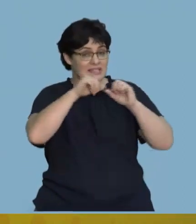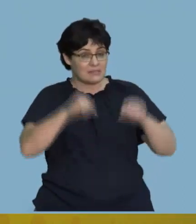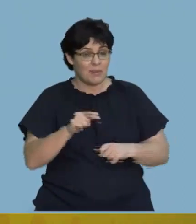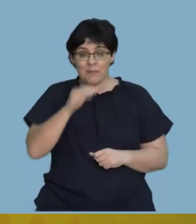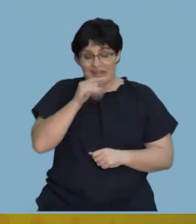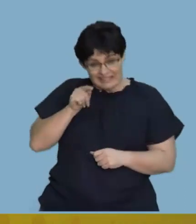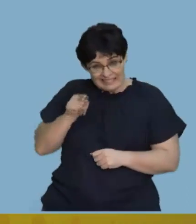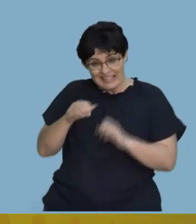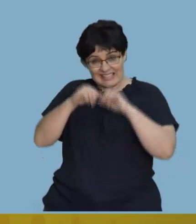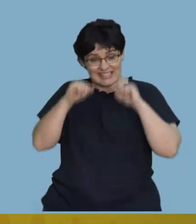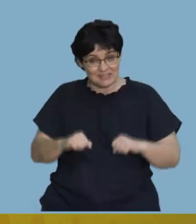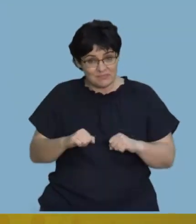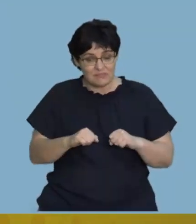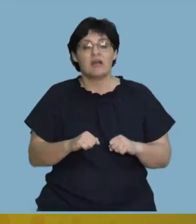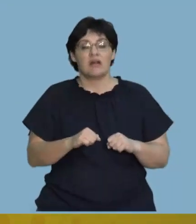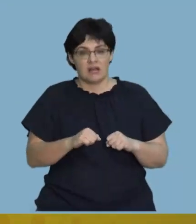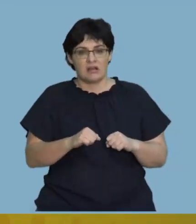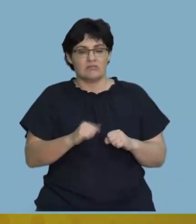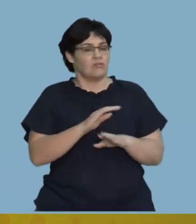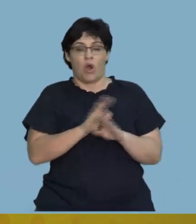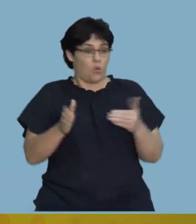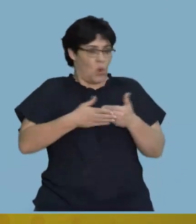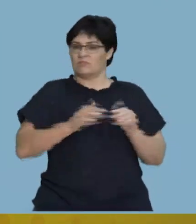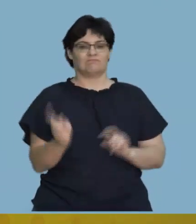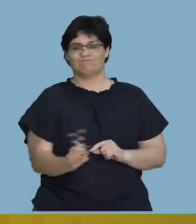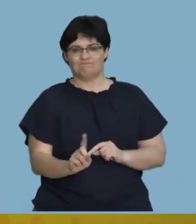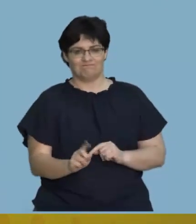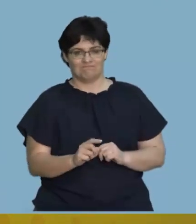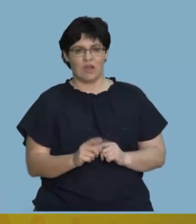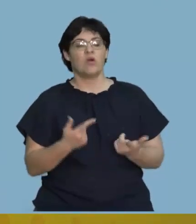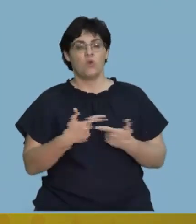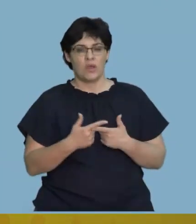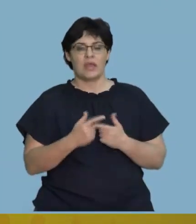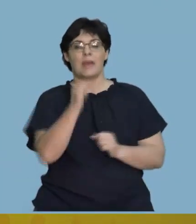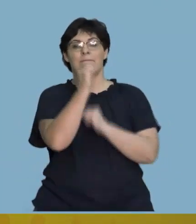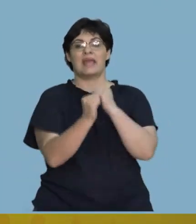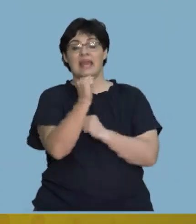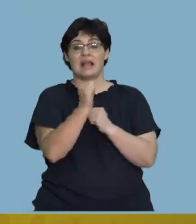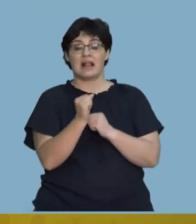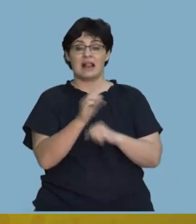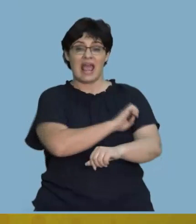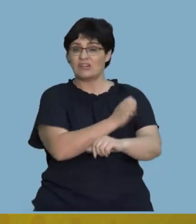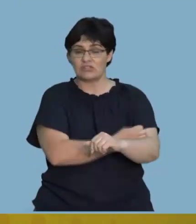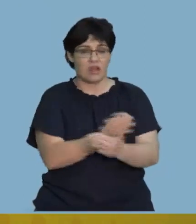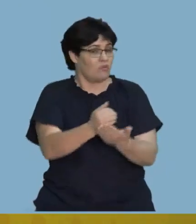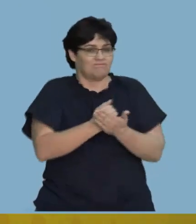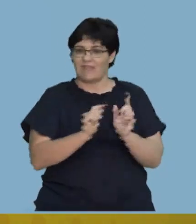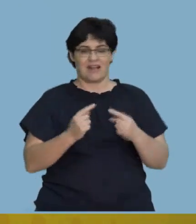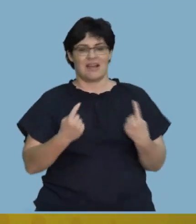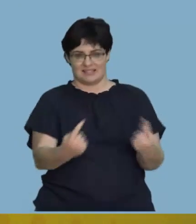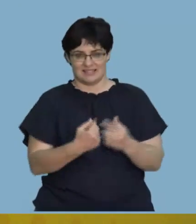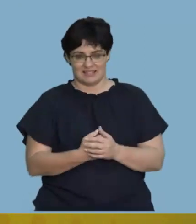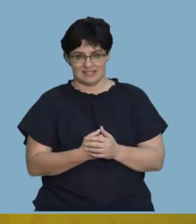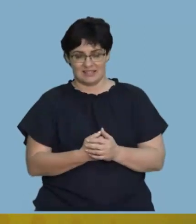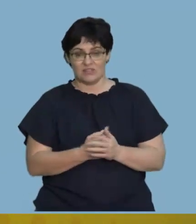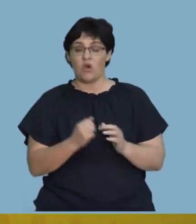is essentially not a closed system. So for that reason, mechanical energy cannot be conserved. So in terms of energy